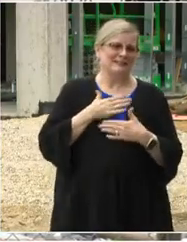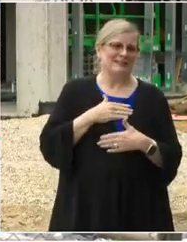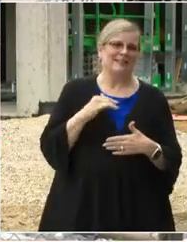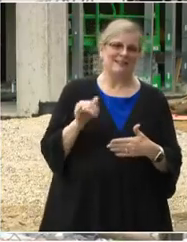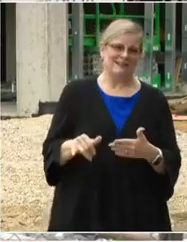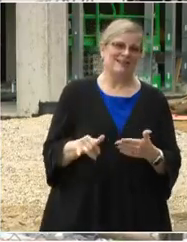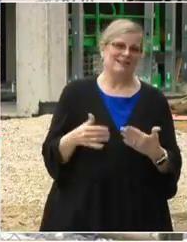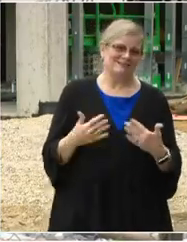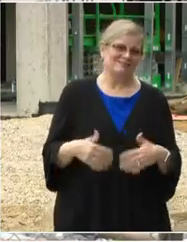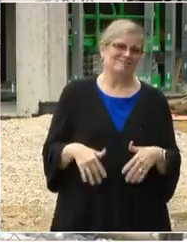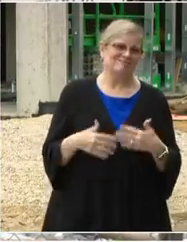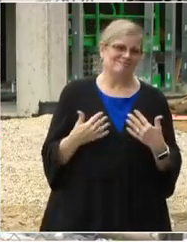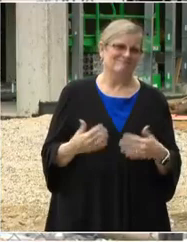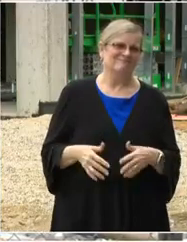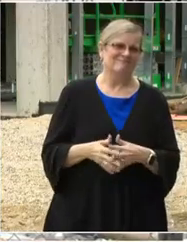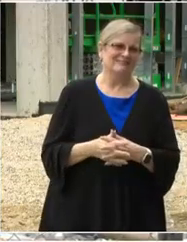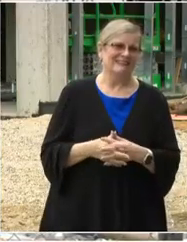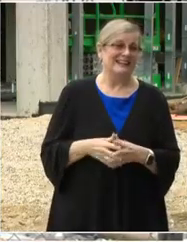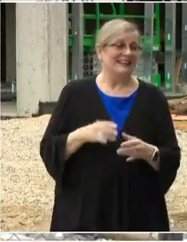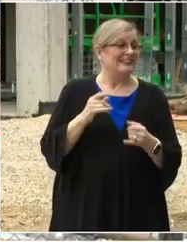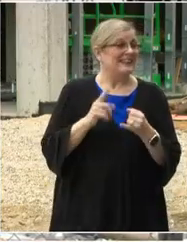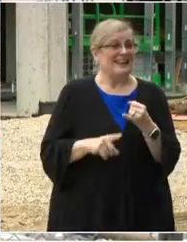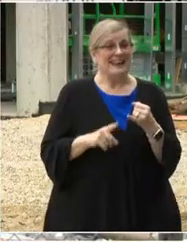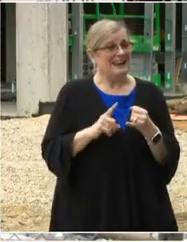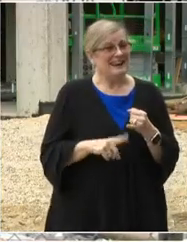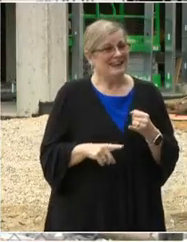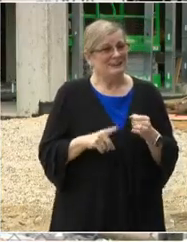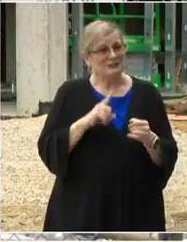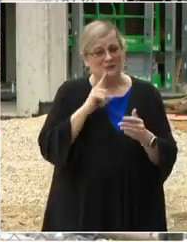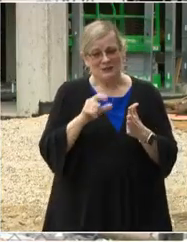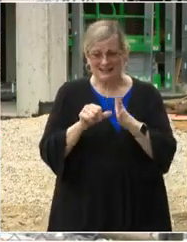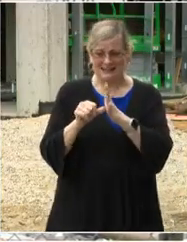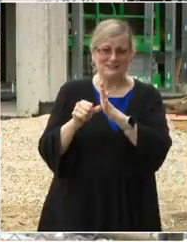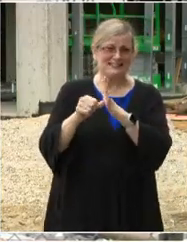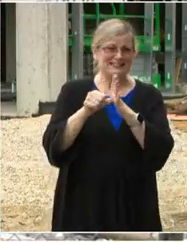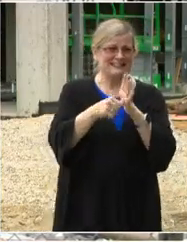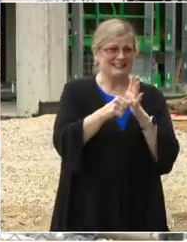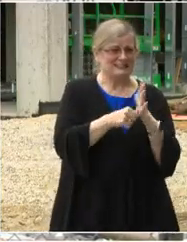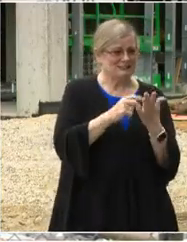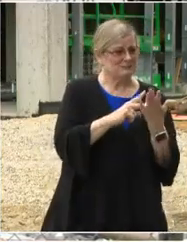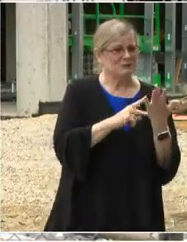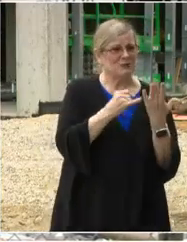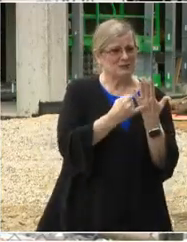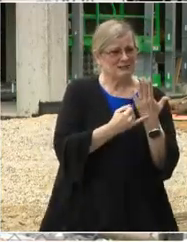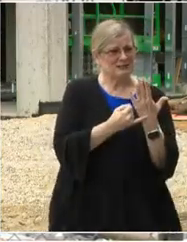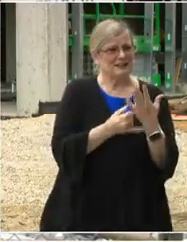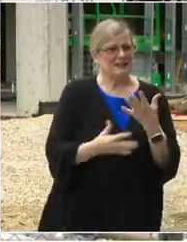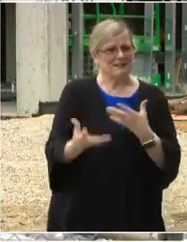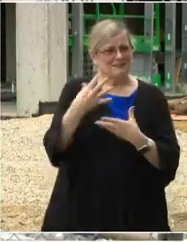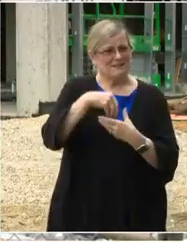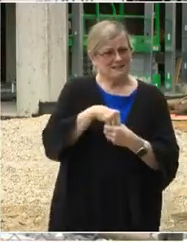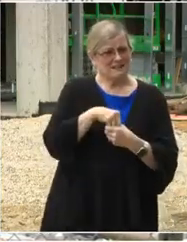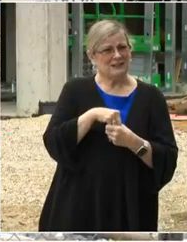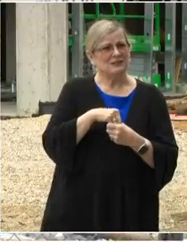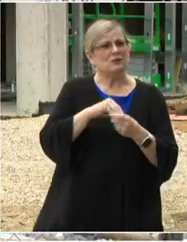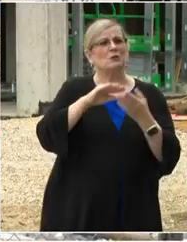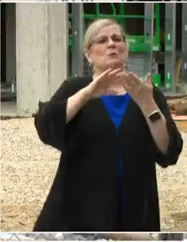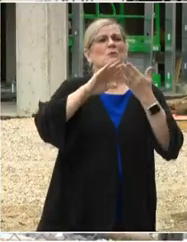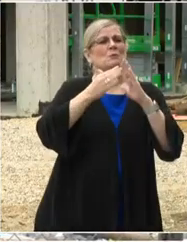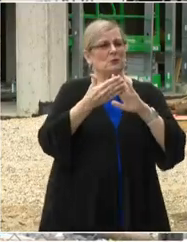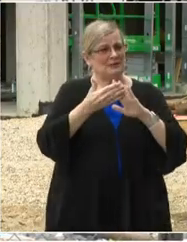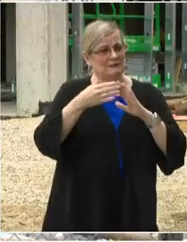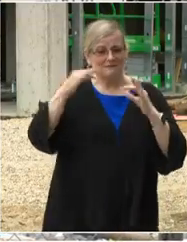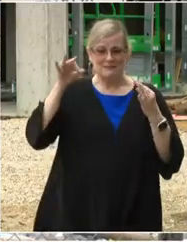that's for. The last part of this I really want to emphasize is that this is a project that took into account community input and community input